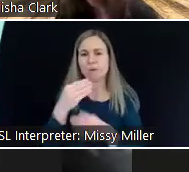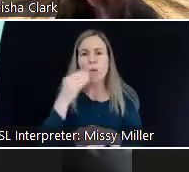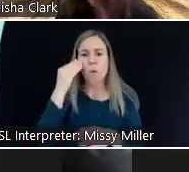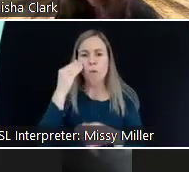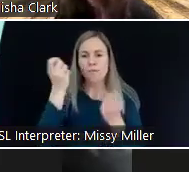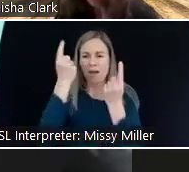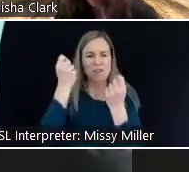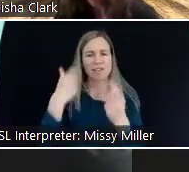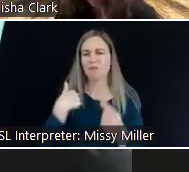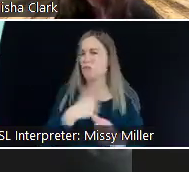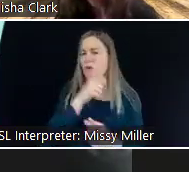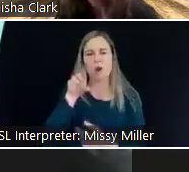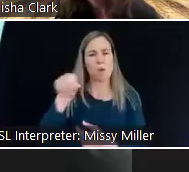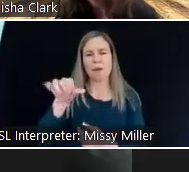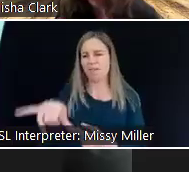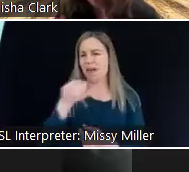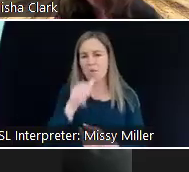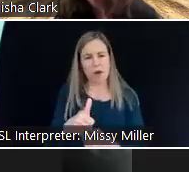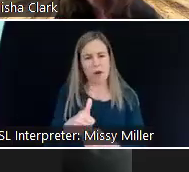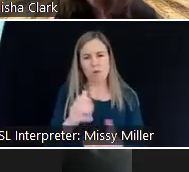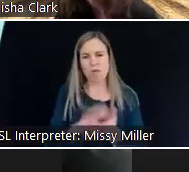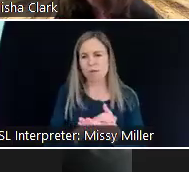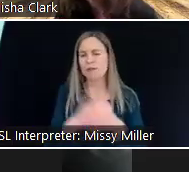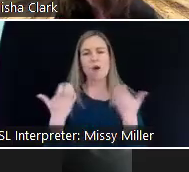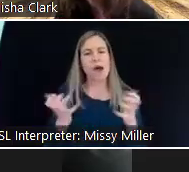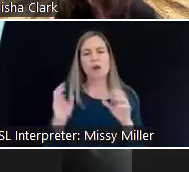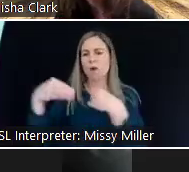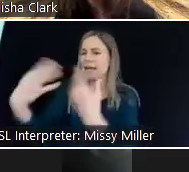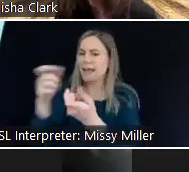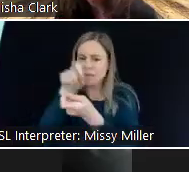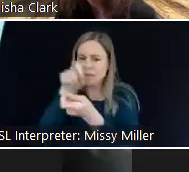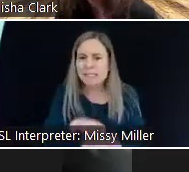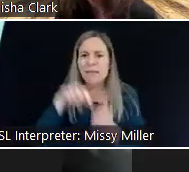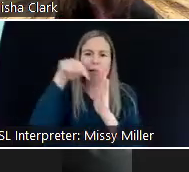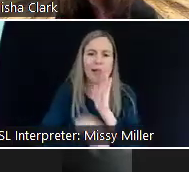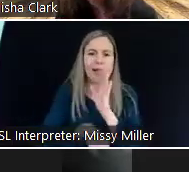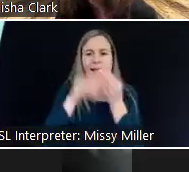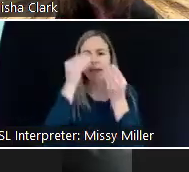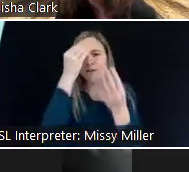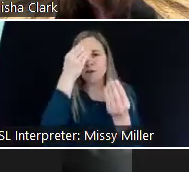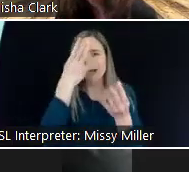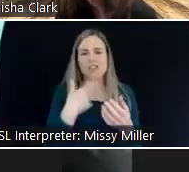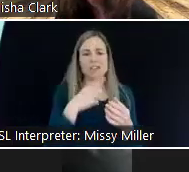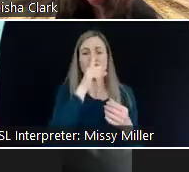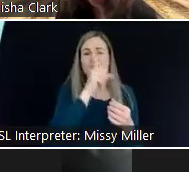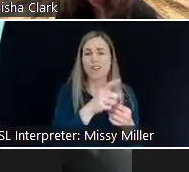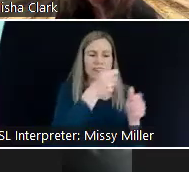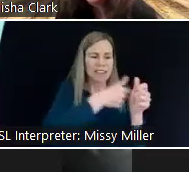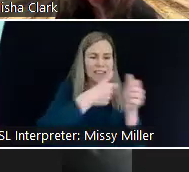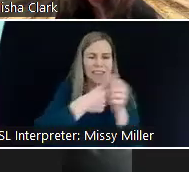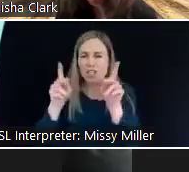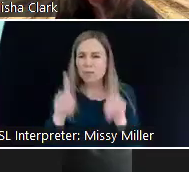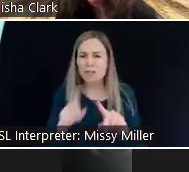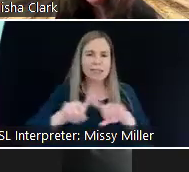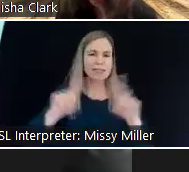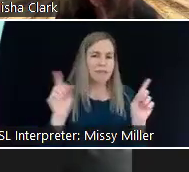that, right? So, I don't want to give specifics because I don't know what their situation is and their payment